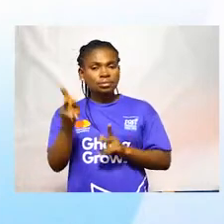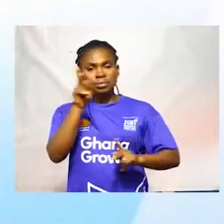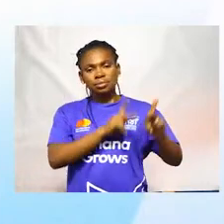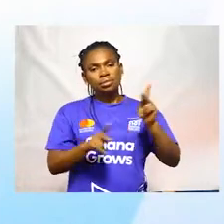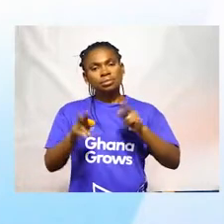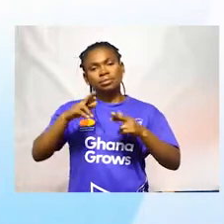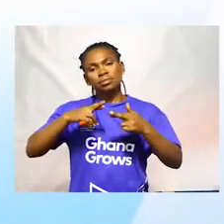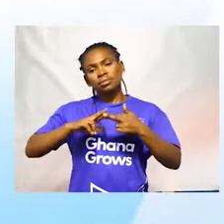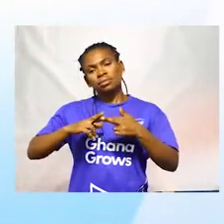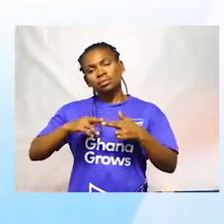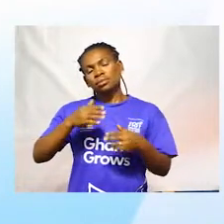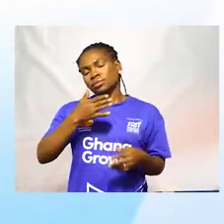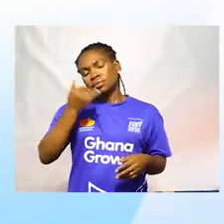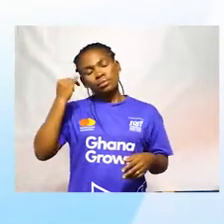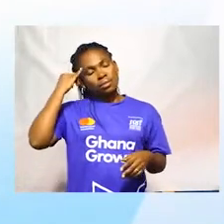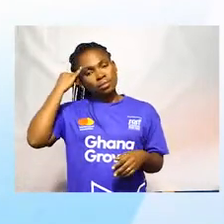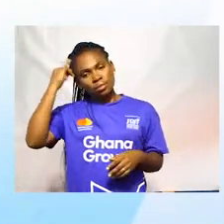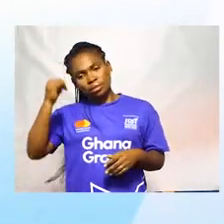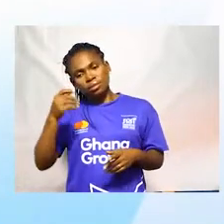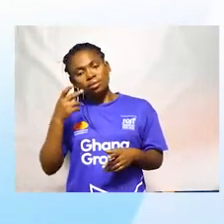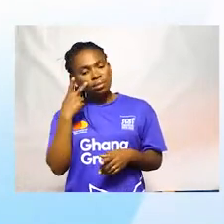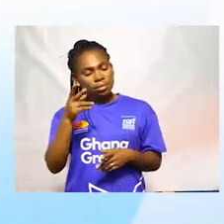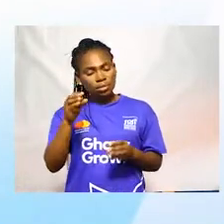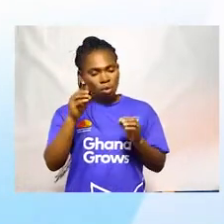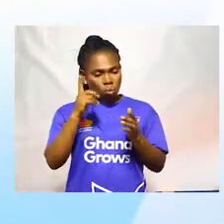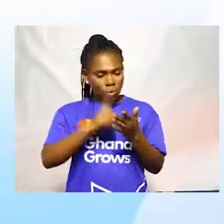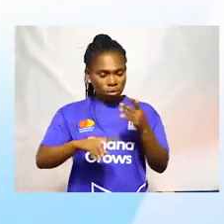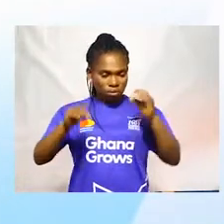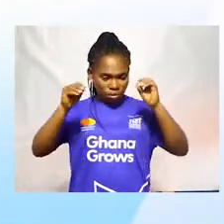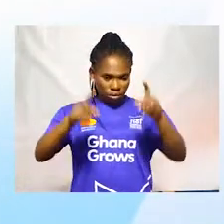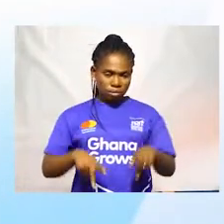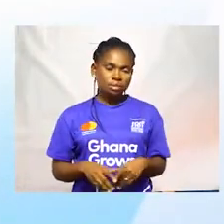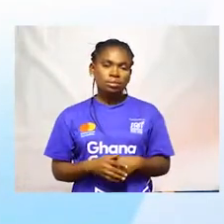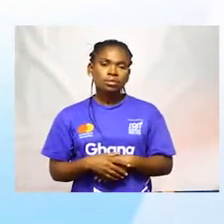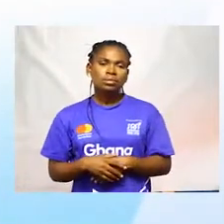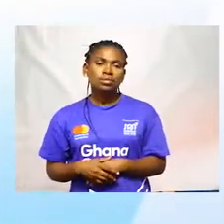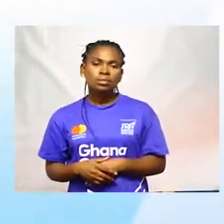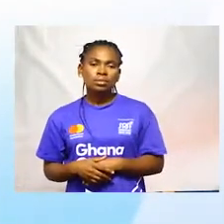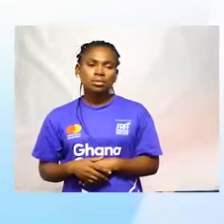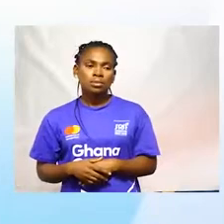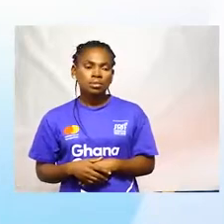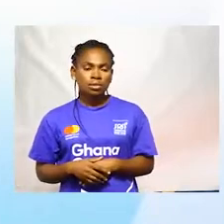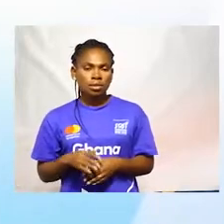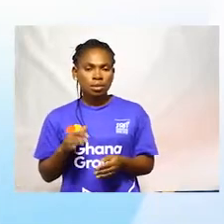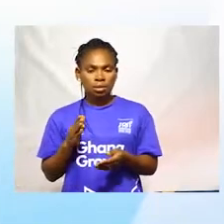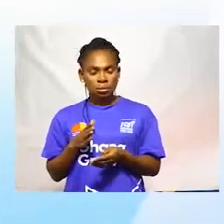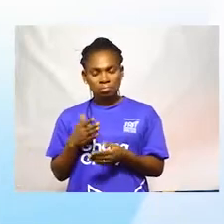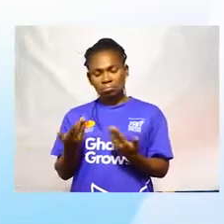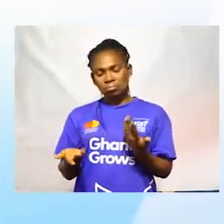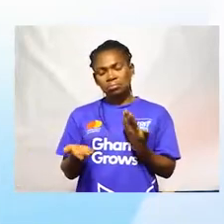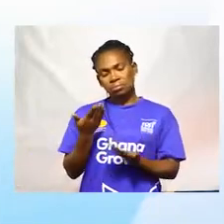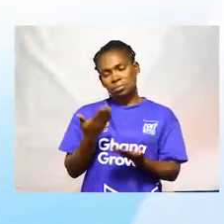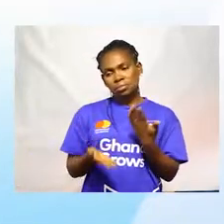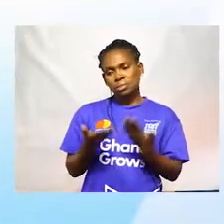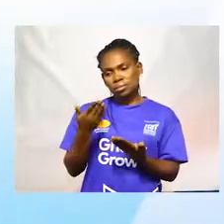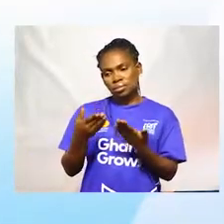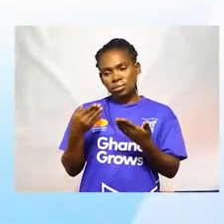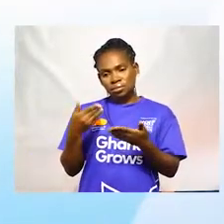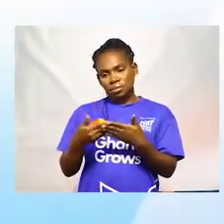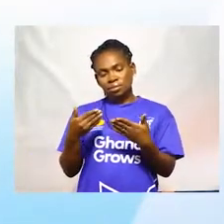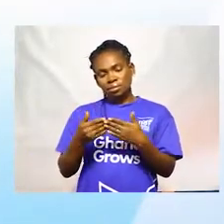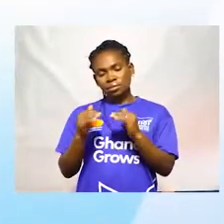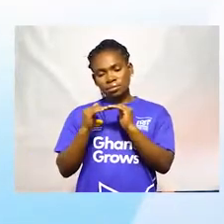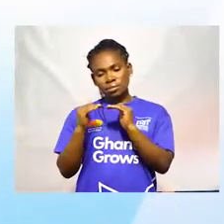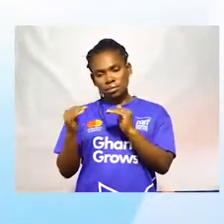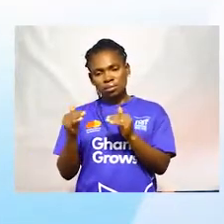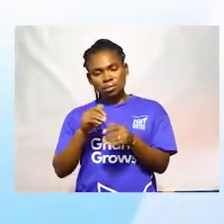to an idea when they see the benefits. Yes. So apart from currency being stable, help us to